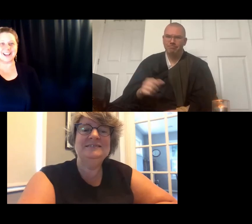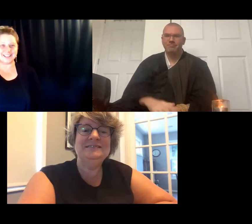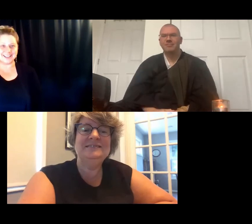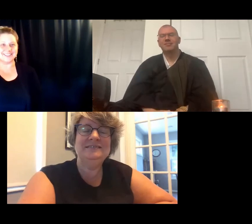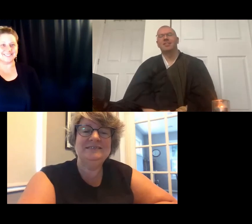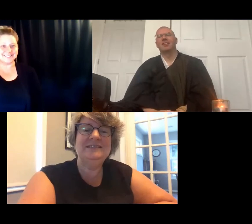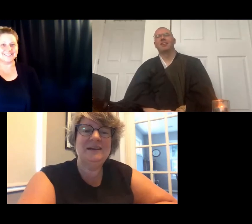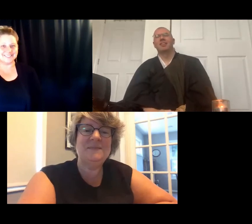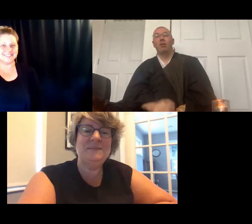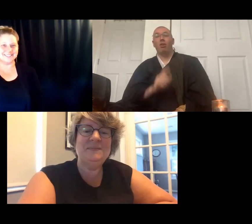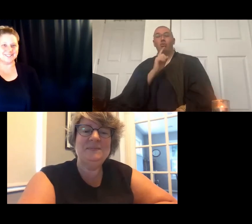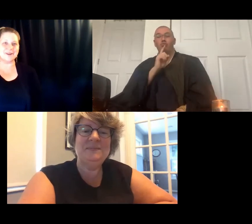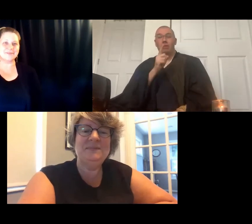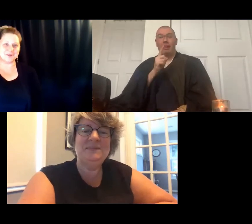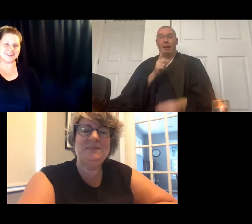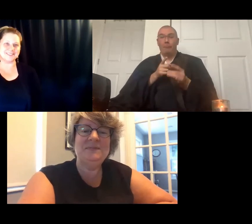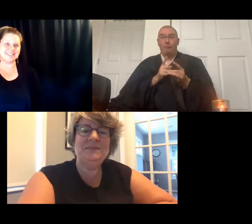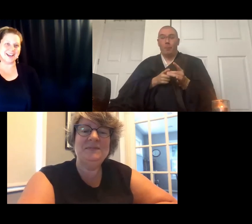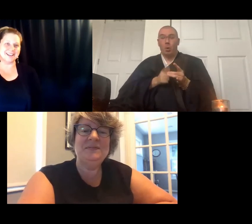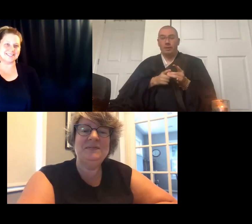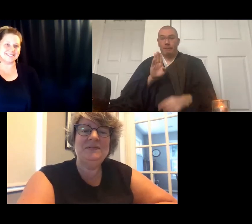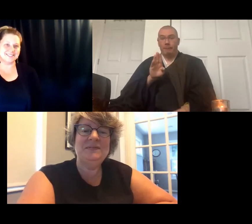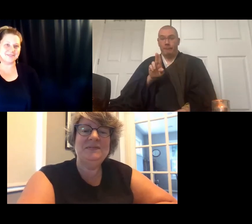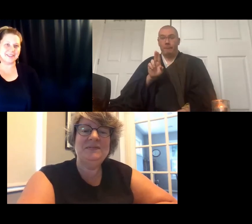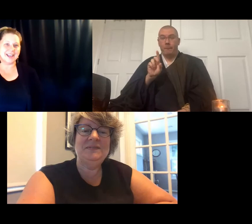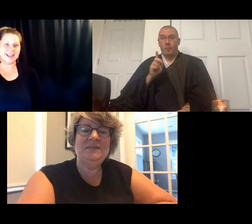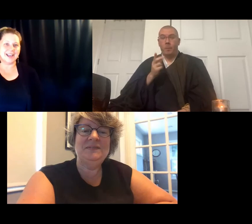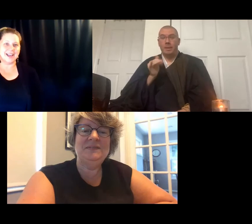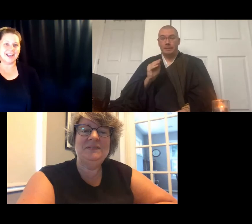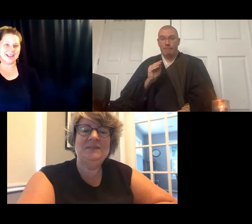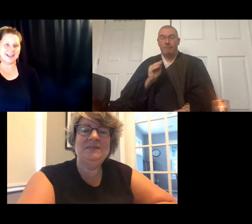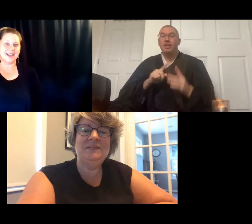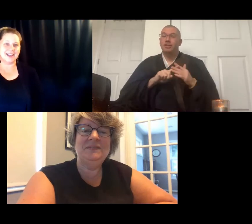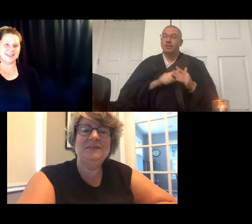in China. So of course, yes.